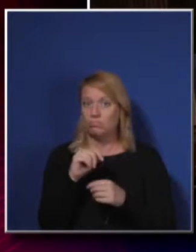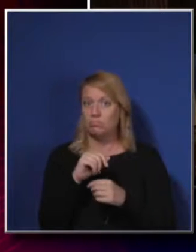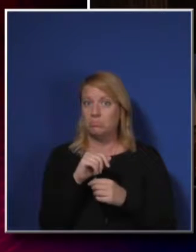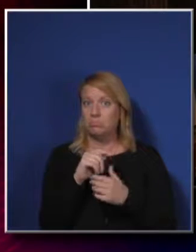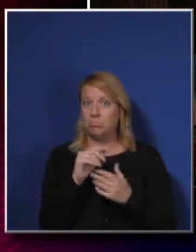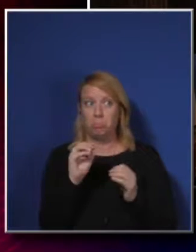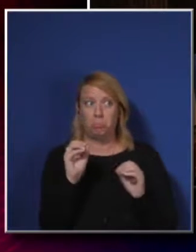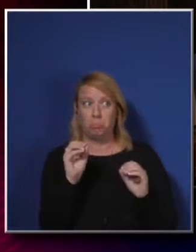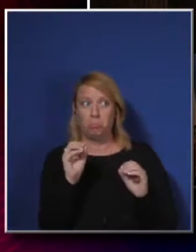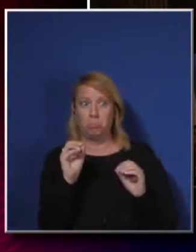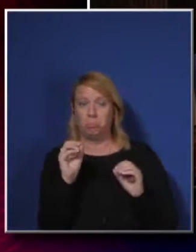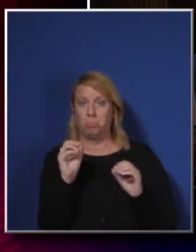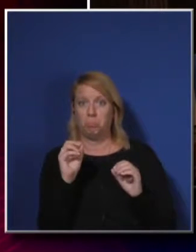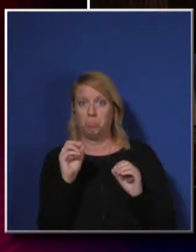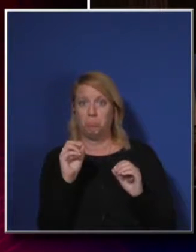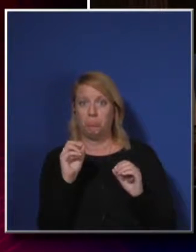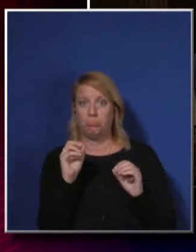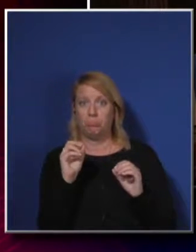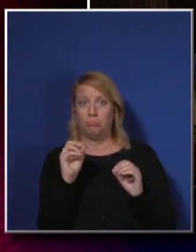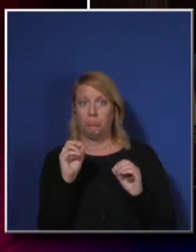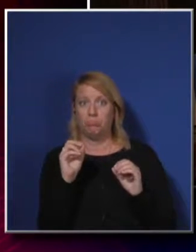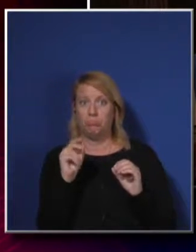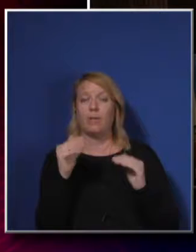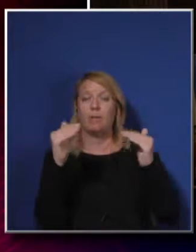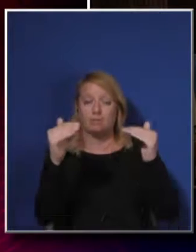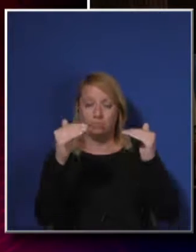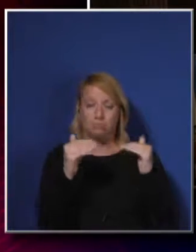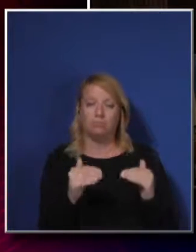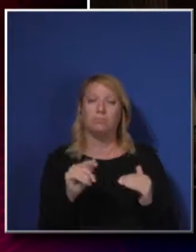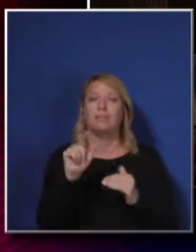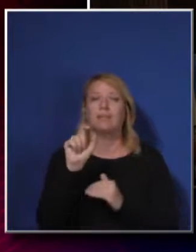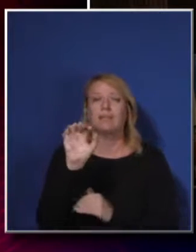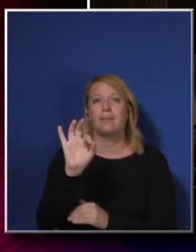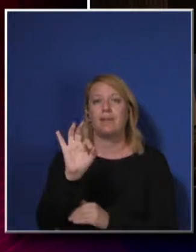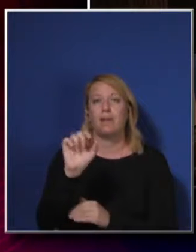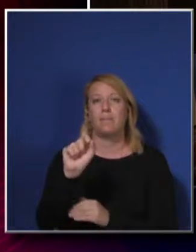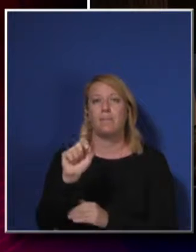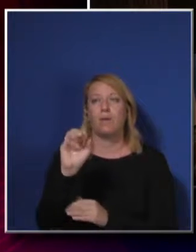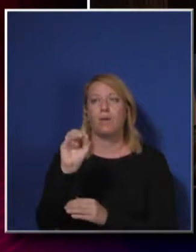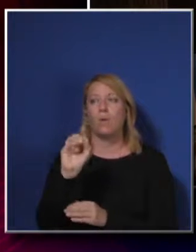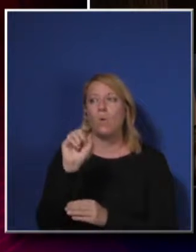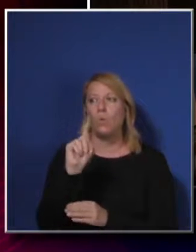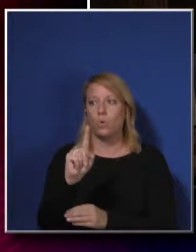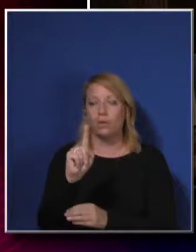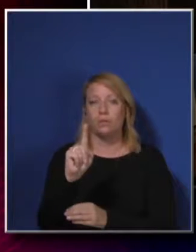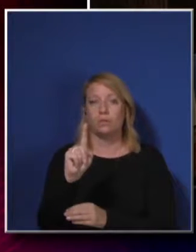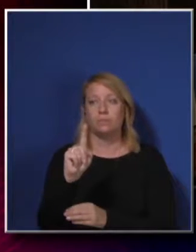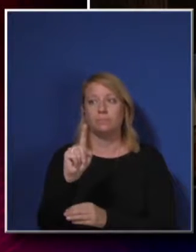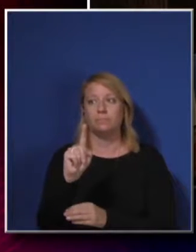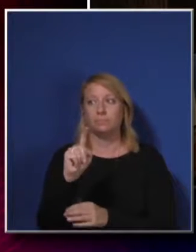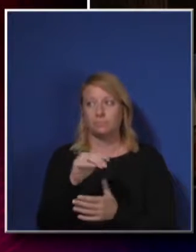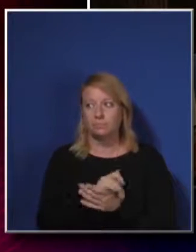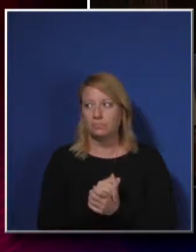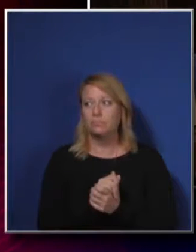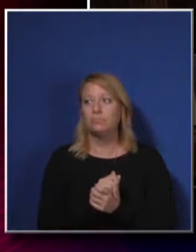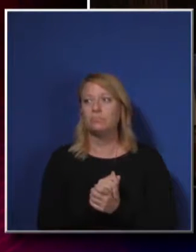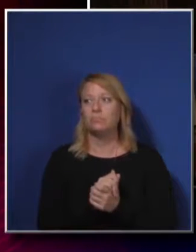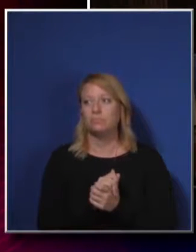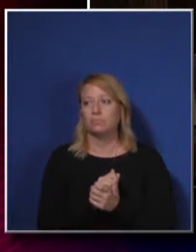That said, we will go to another action item, which is 9.01. Adjournment. Do we have a motion?